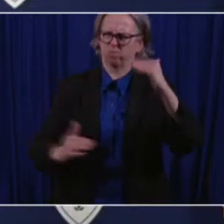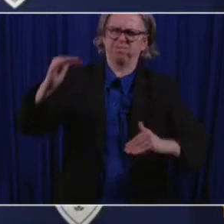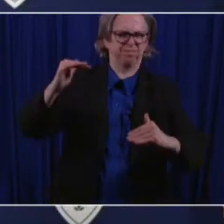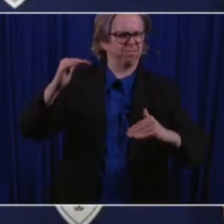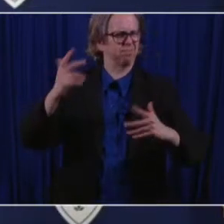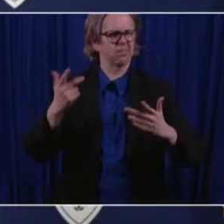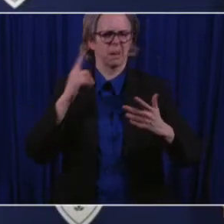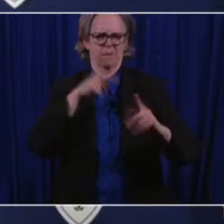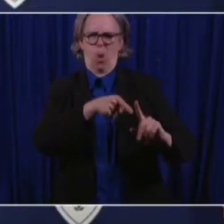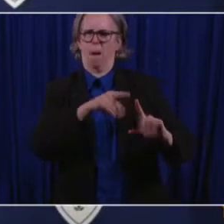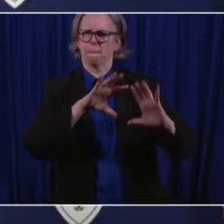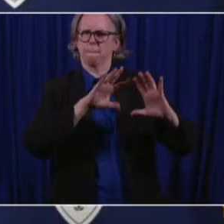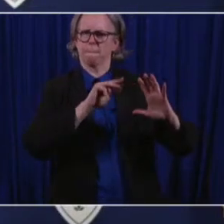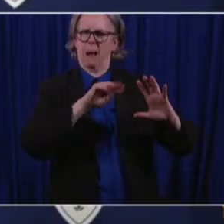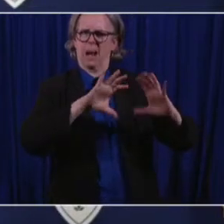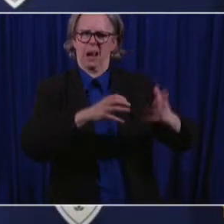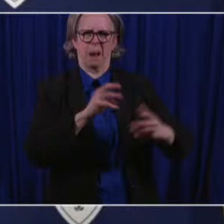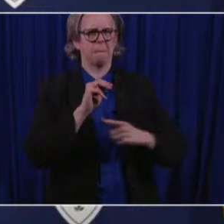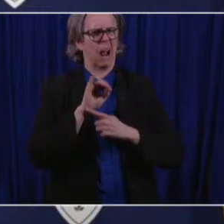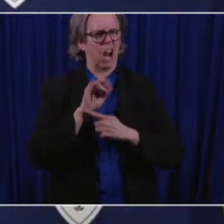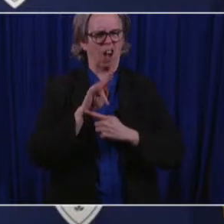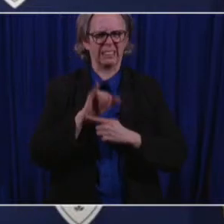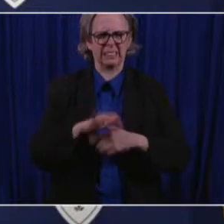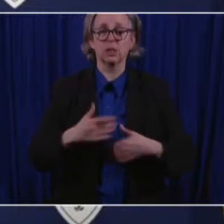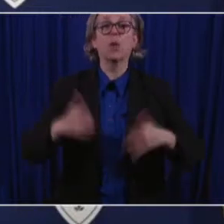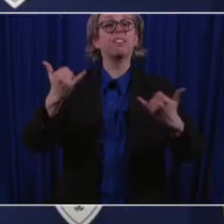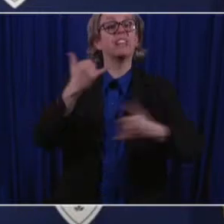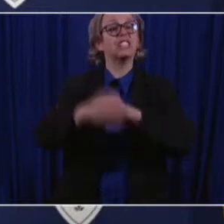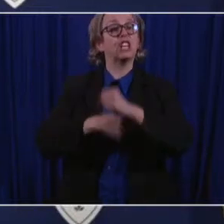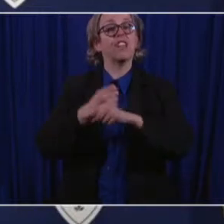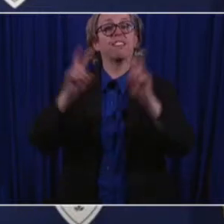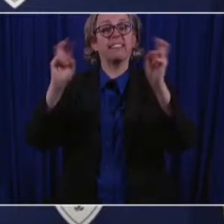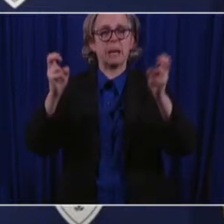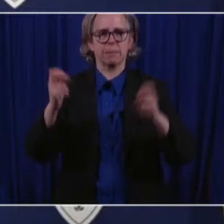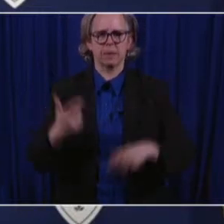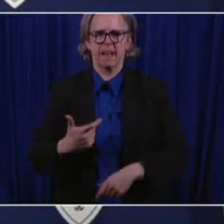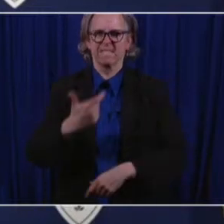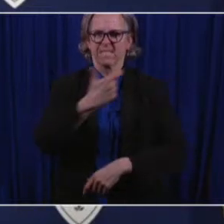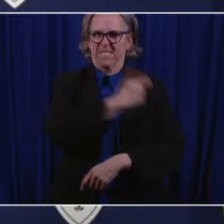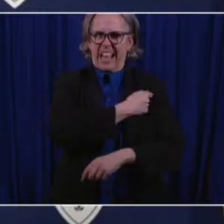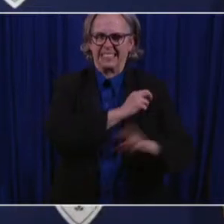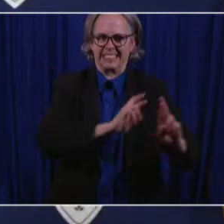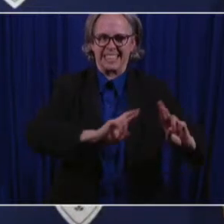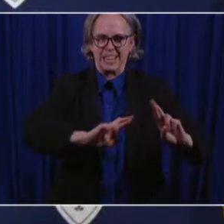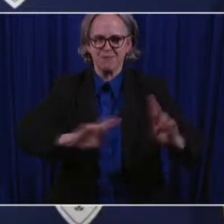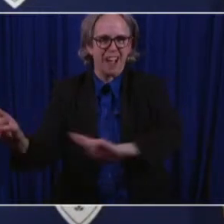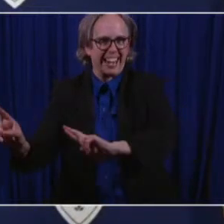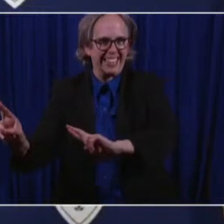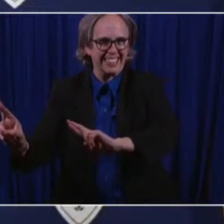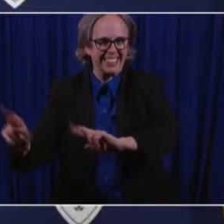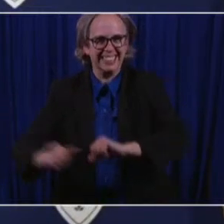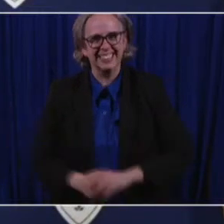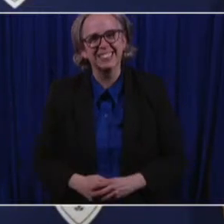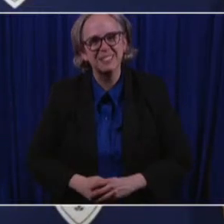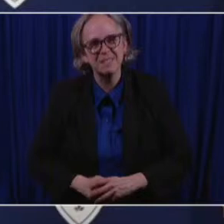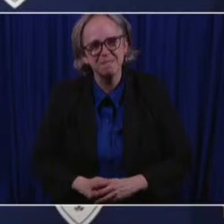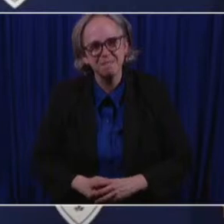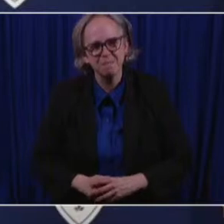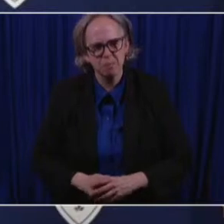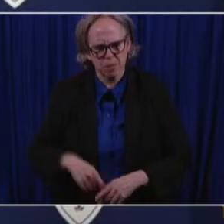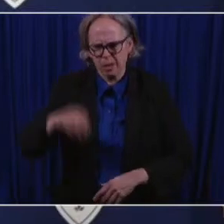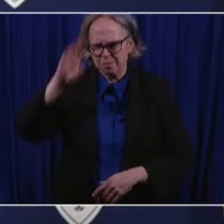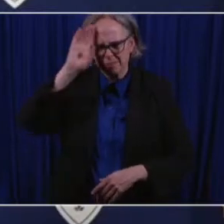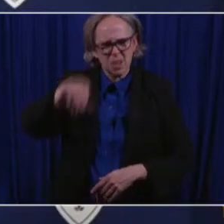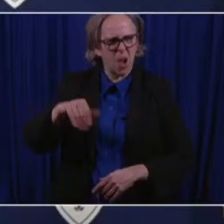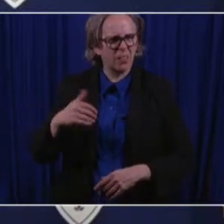Month theme is Vaccine Ready, in recognition of the disproportionate impact of the